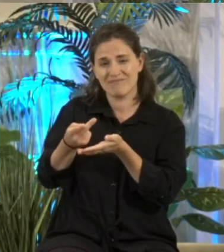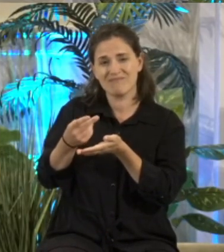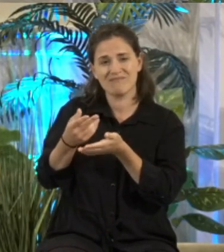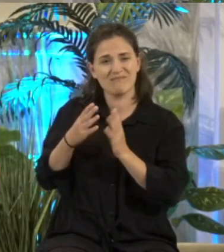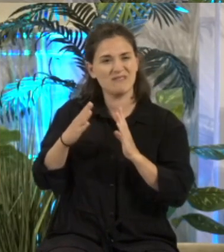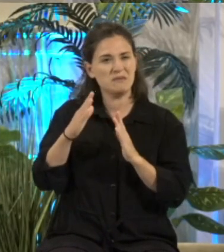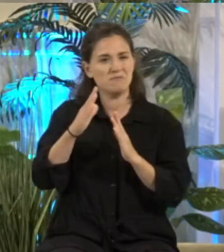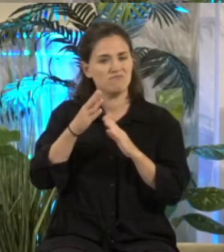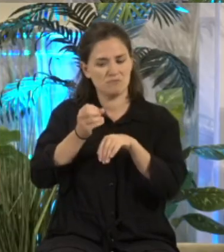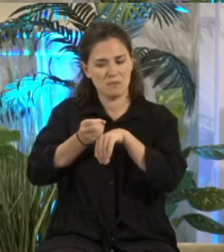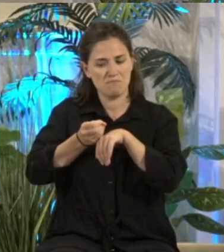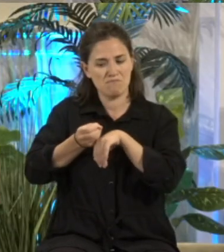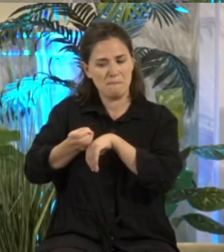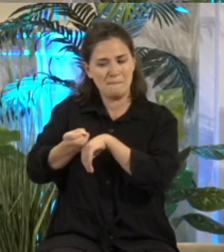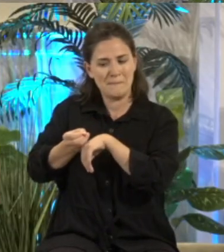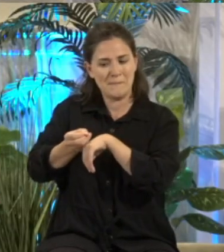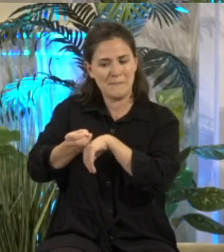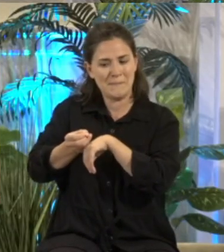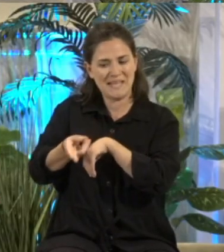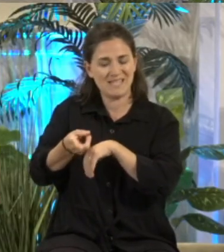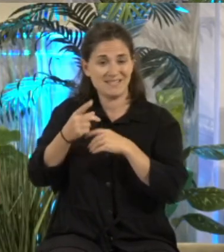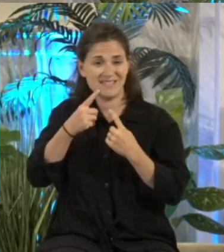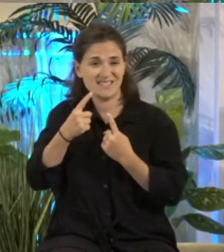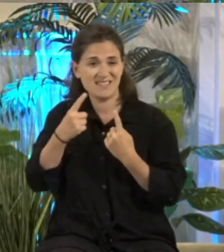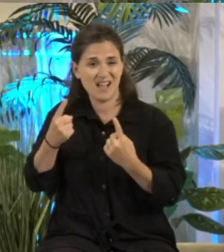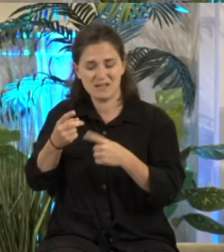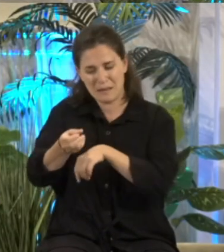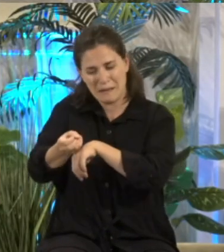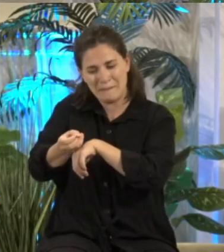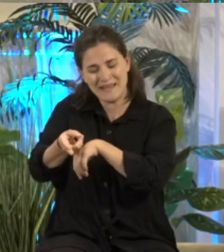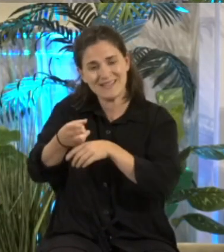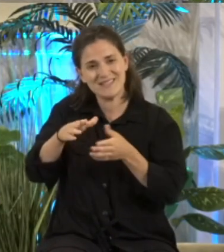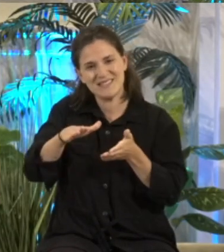success. It overcomes even death itself.